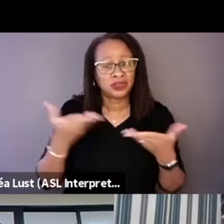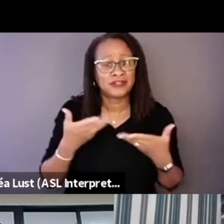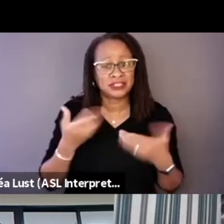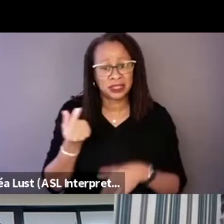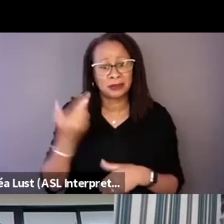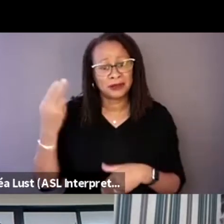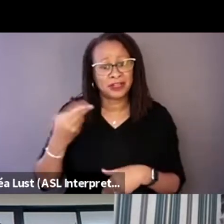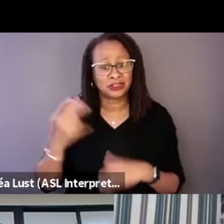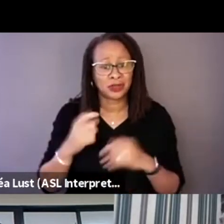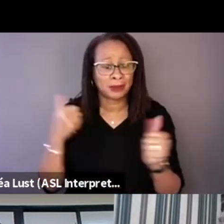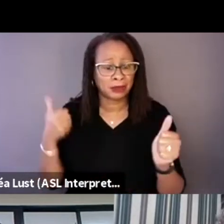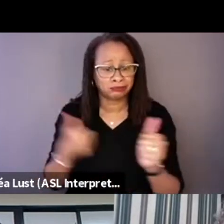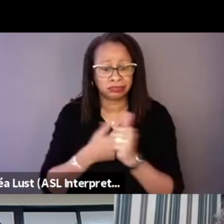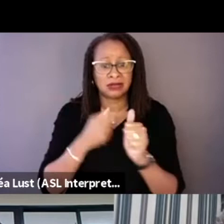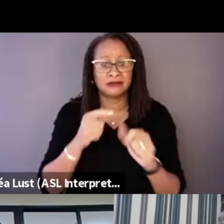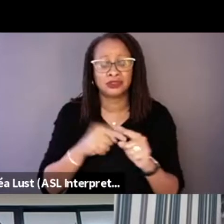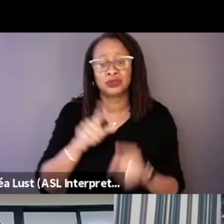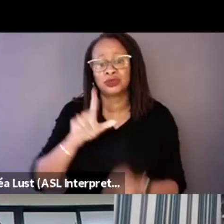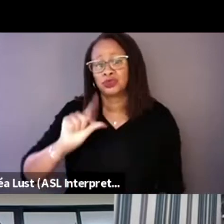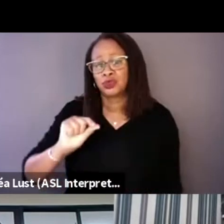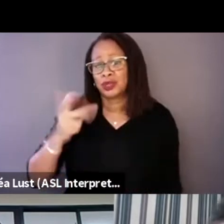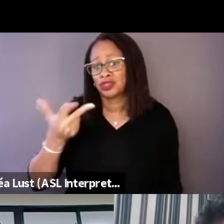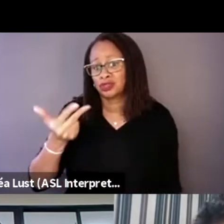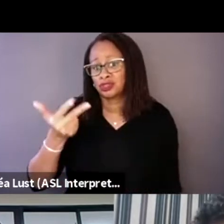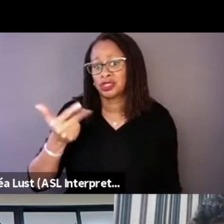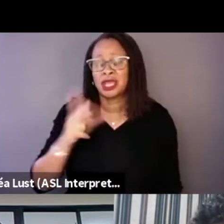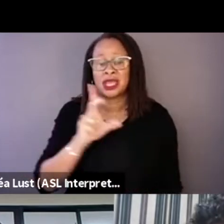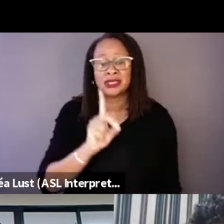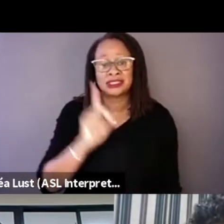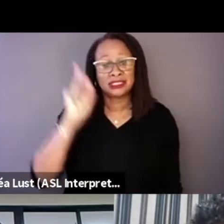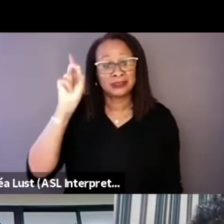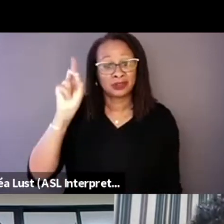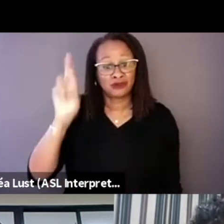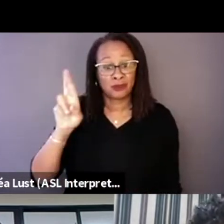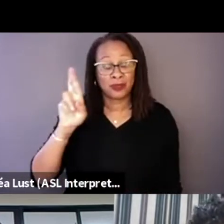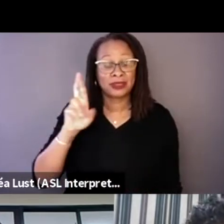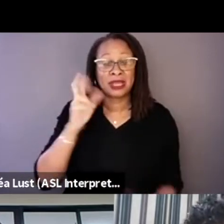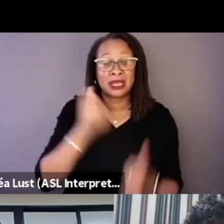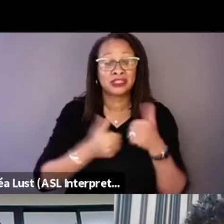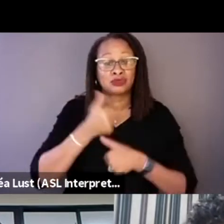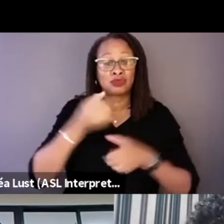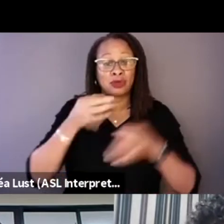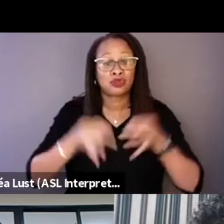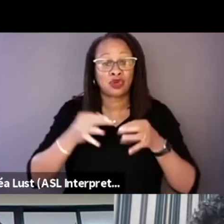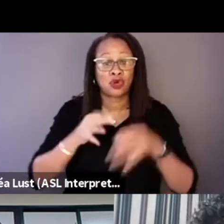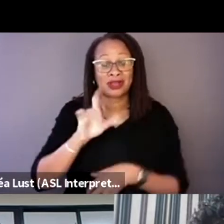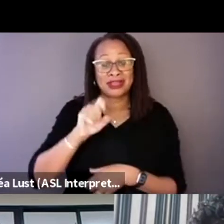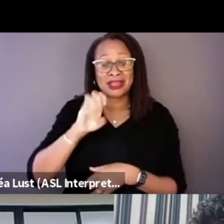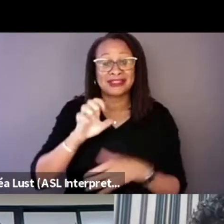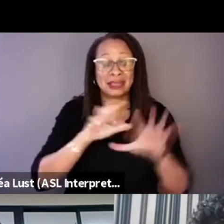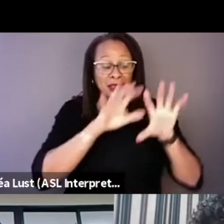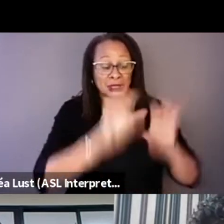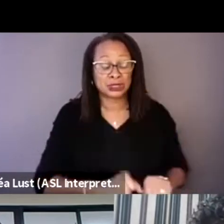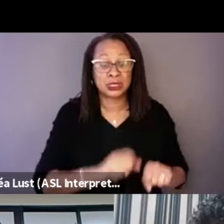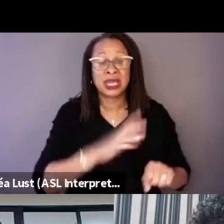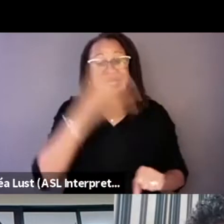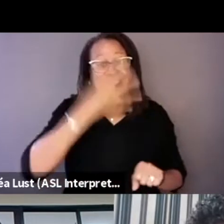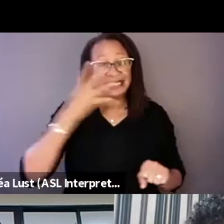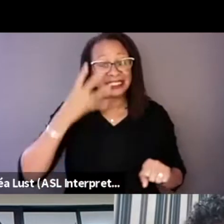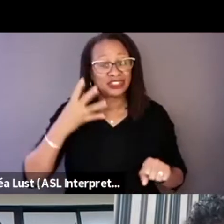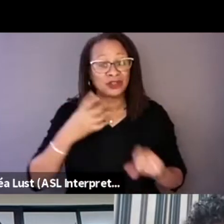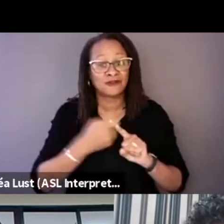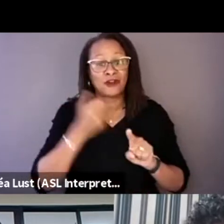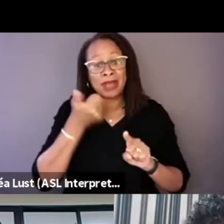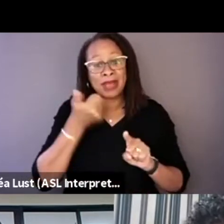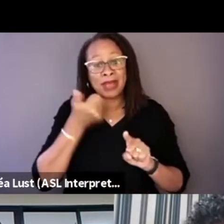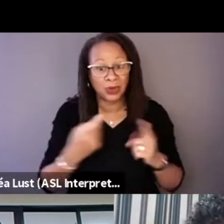up to, this 2013 Dominican Republic Supreme Court case that stripped citizenship of anyone with Haitian parents, going